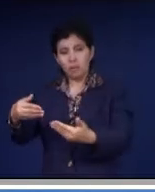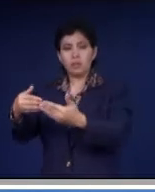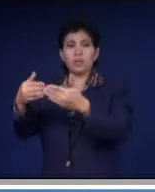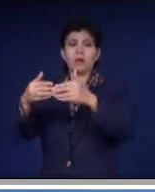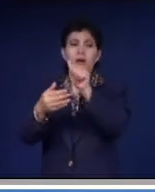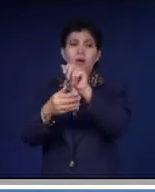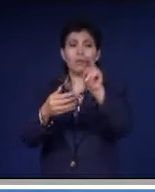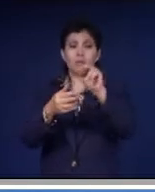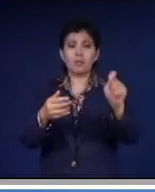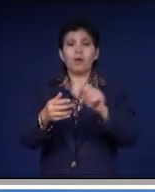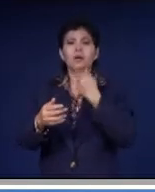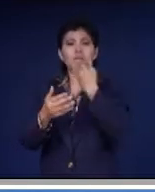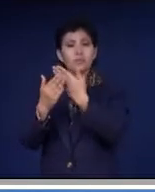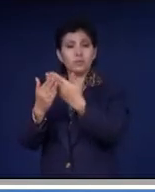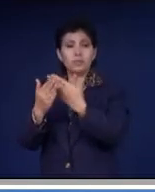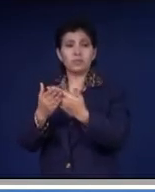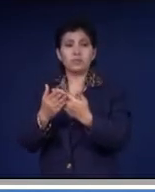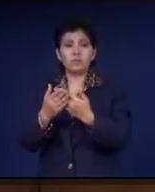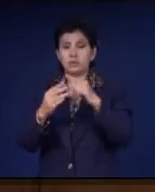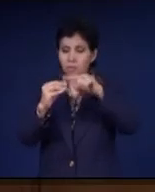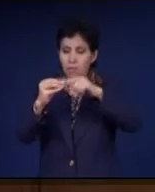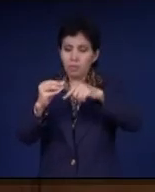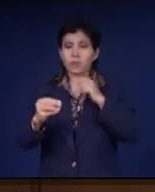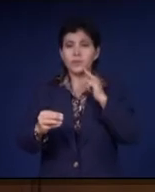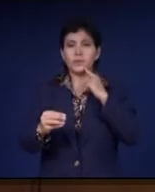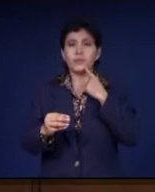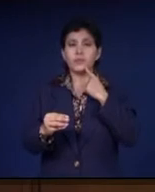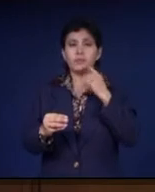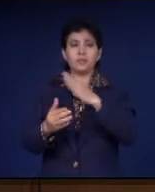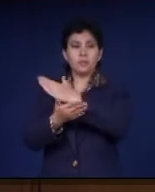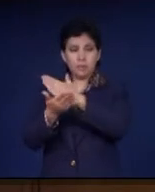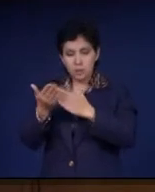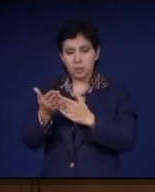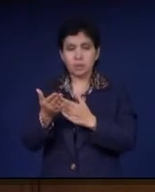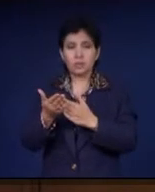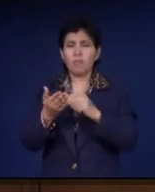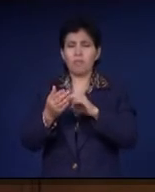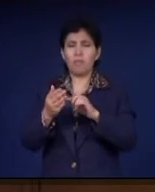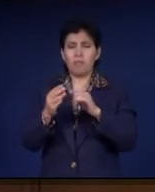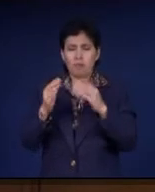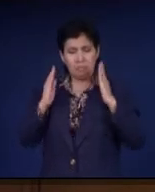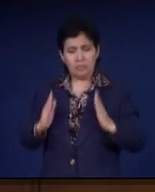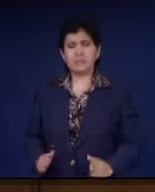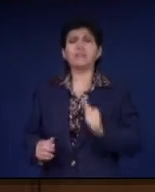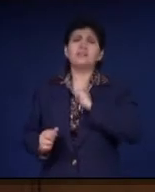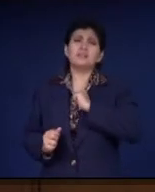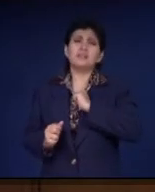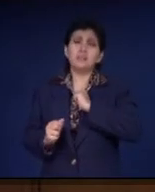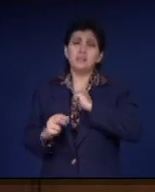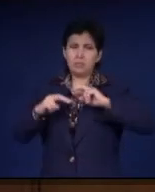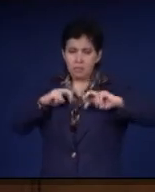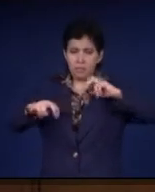which is very true. We want to feel good about ourselves. Some people feel good about themselves by accepting